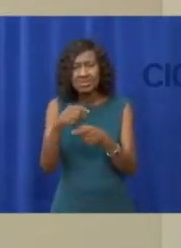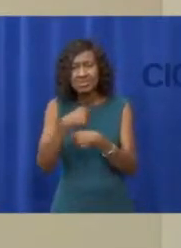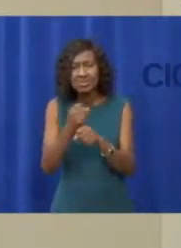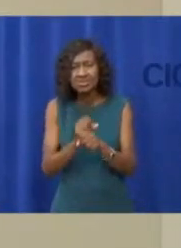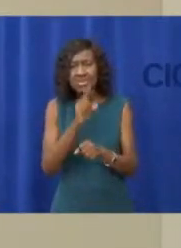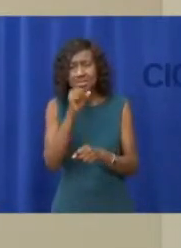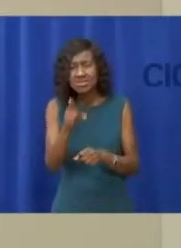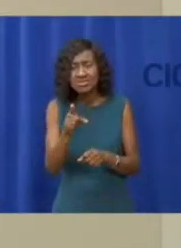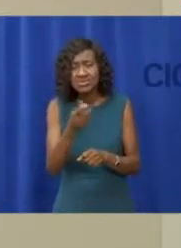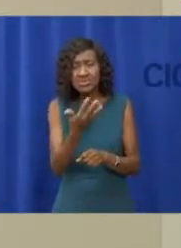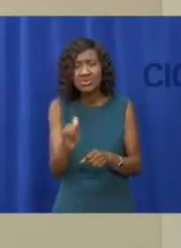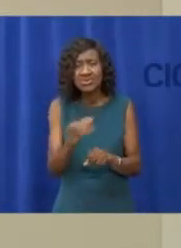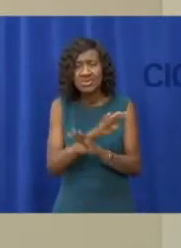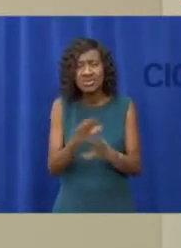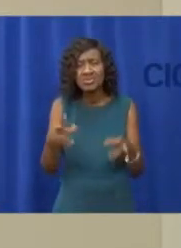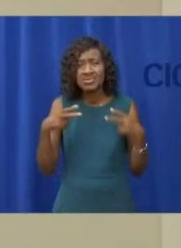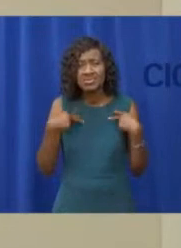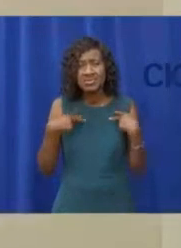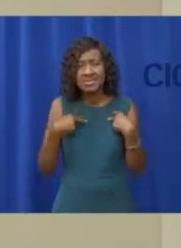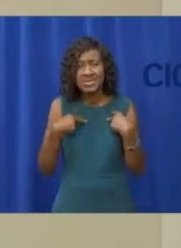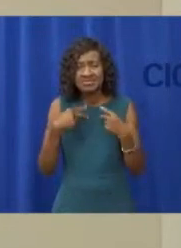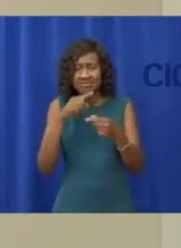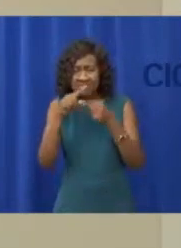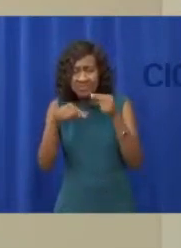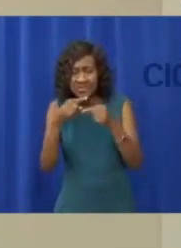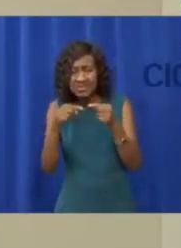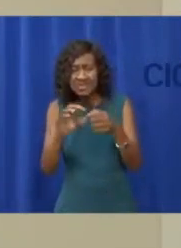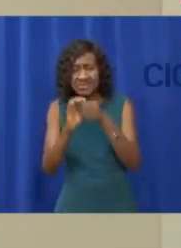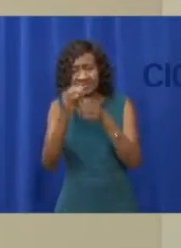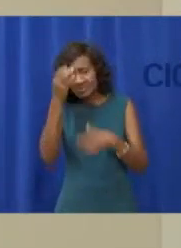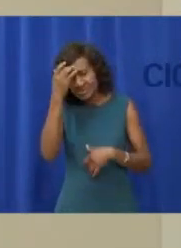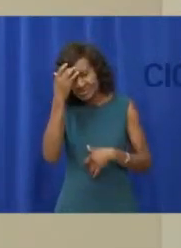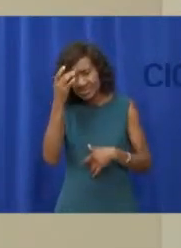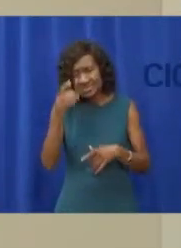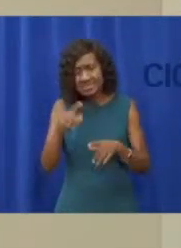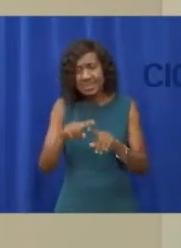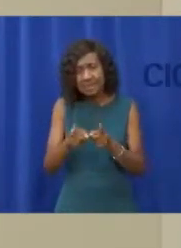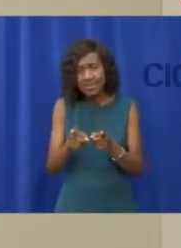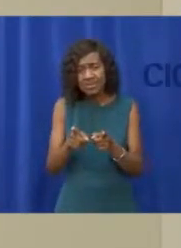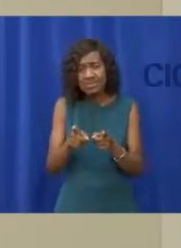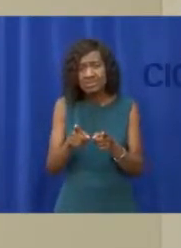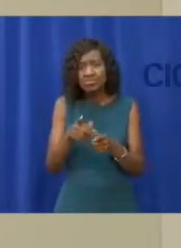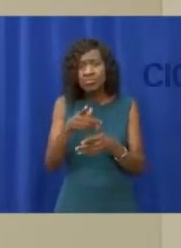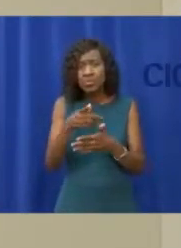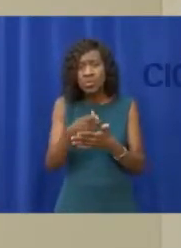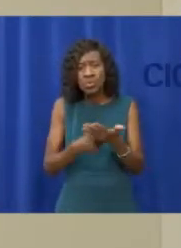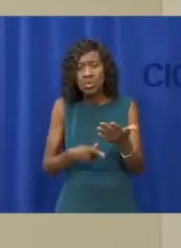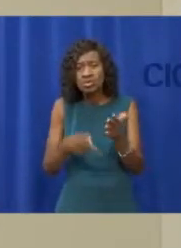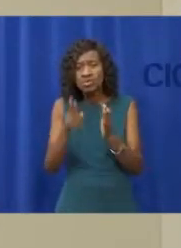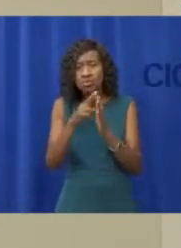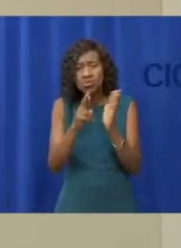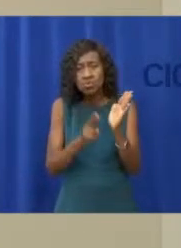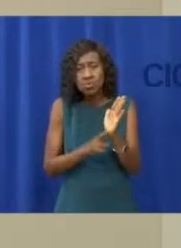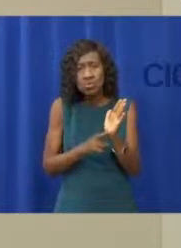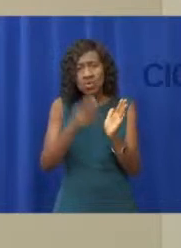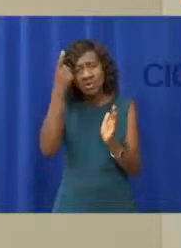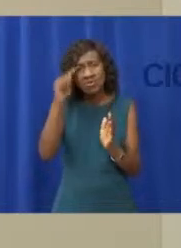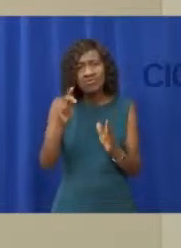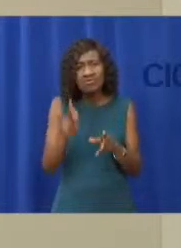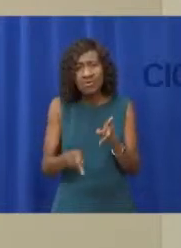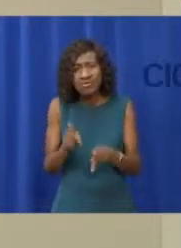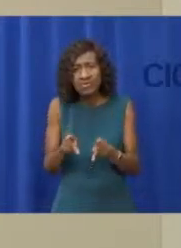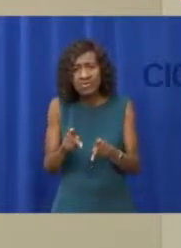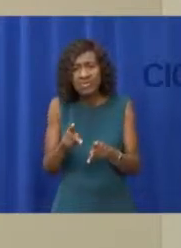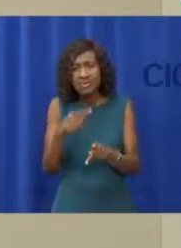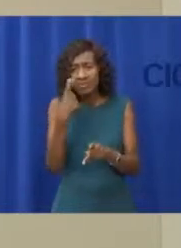Of course, it's a bit illogical to say, right? But would there be any specific protocols before these individuals board